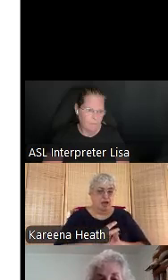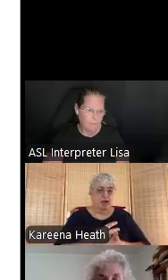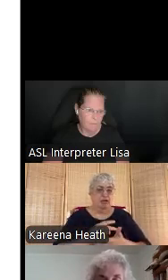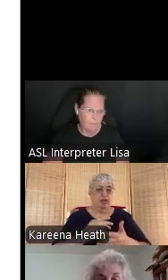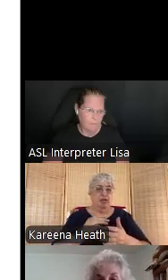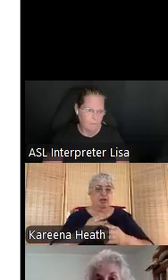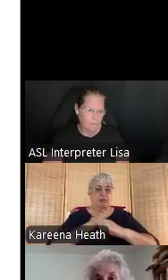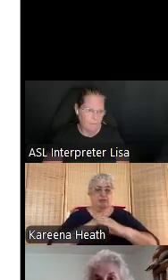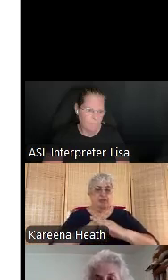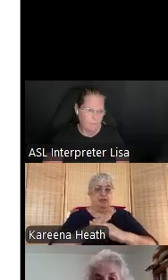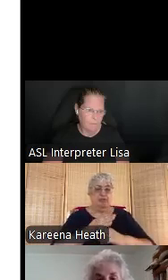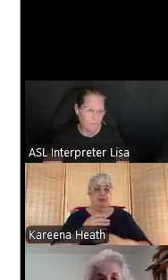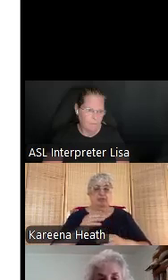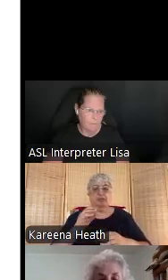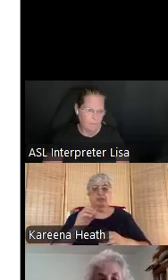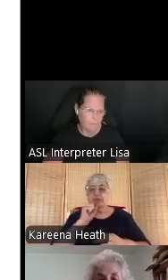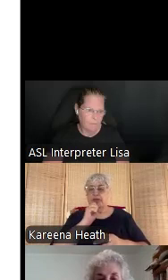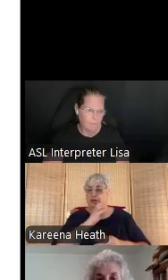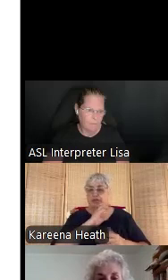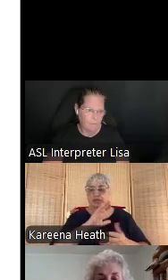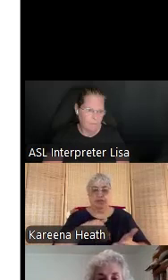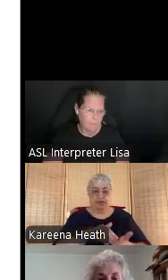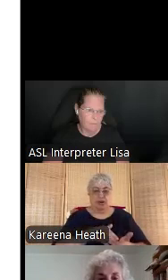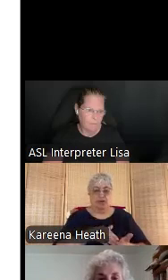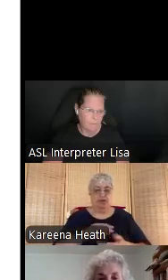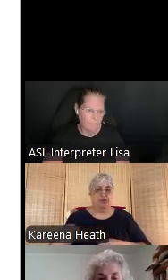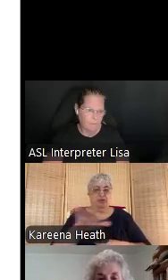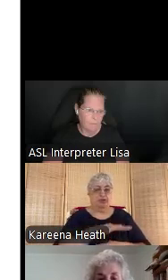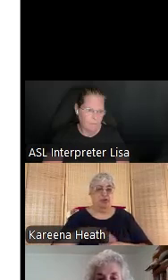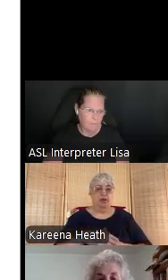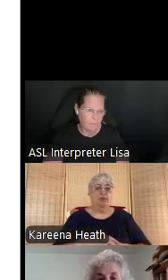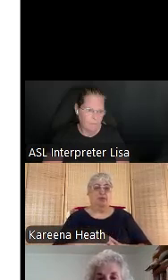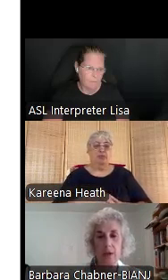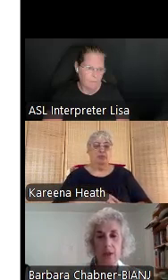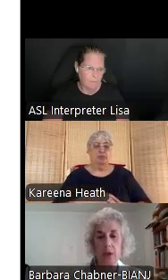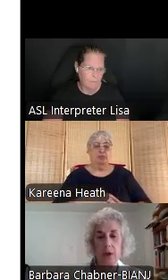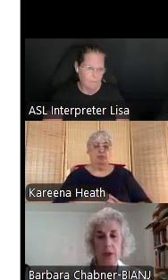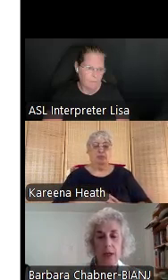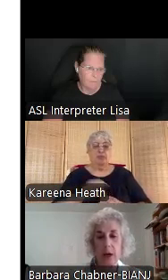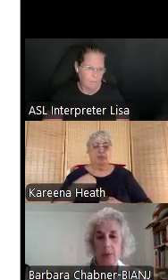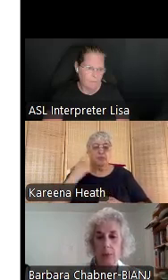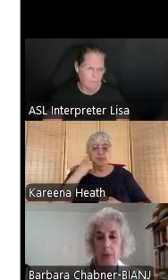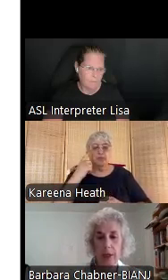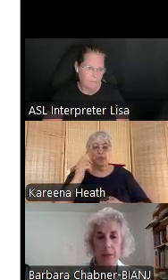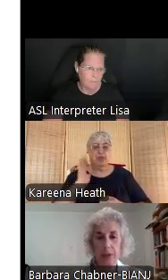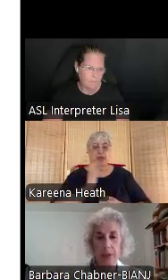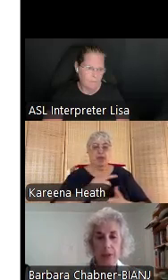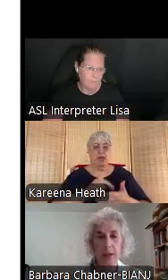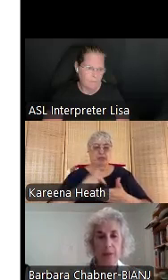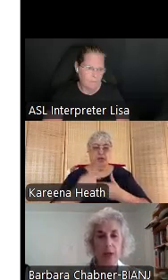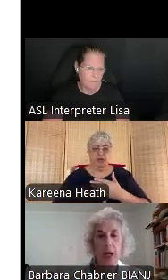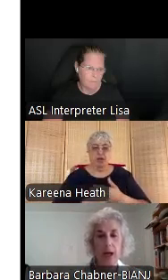do in senior centers and elsewhere. So I think those are our